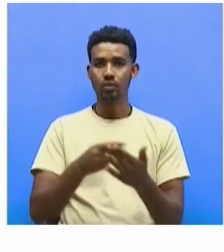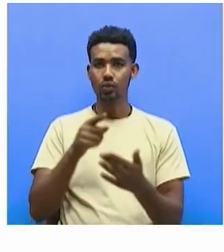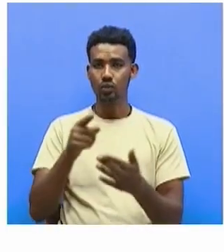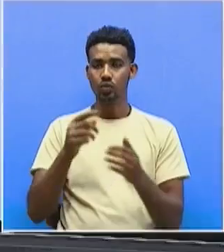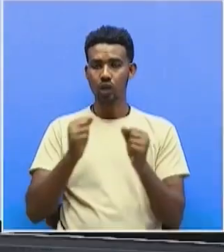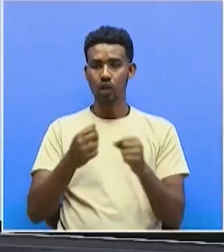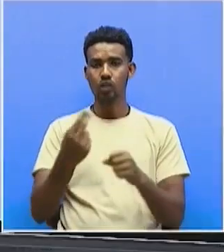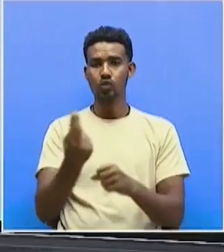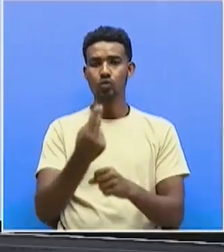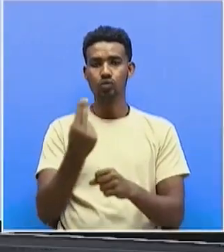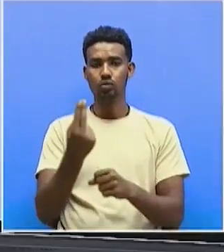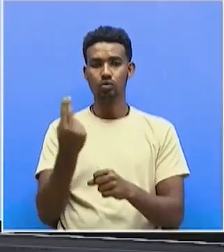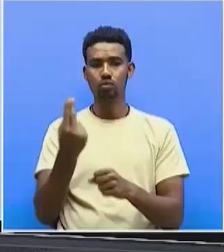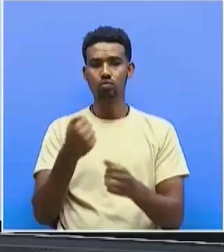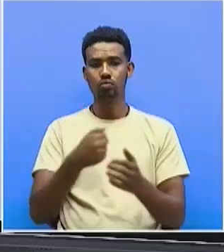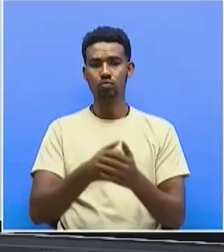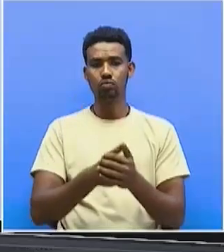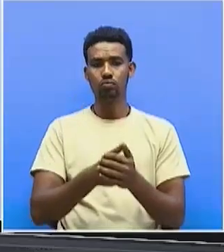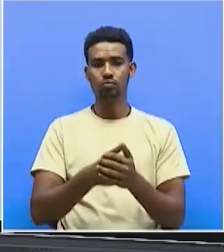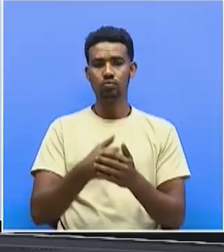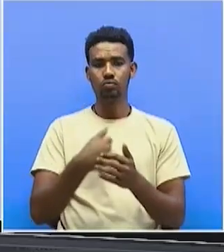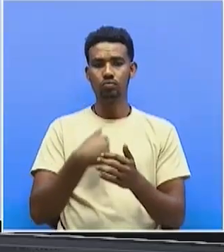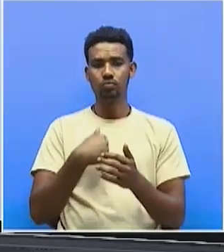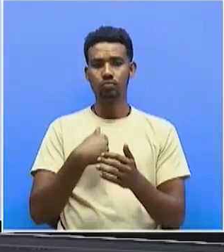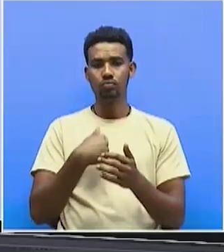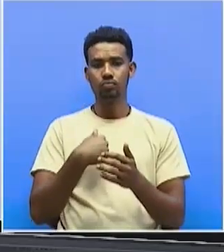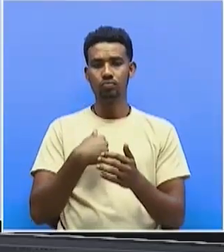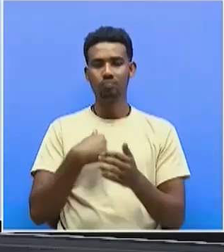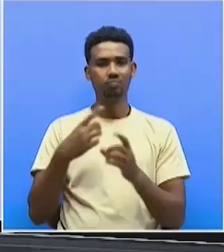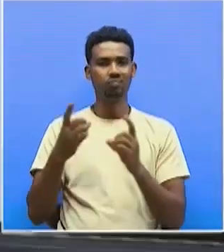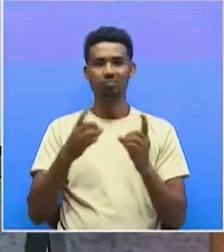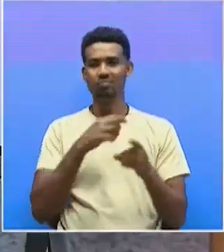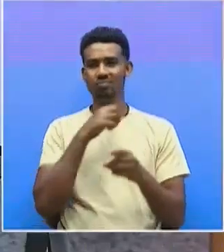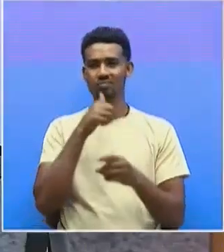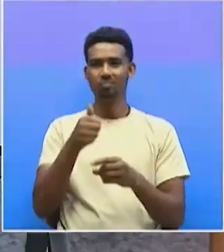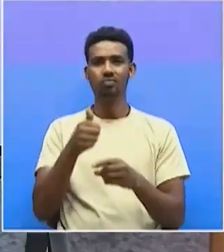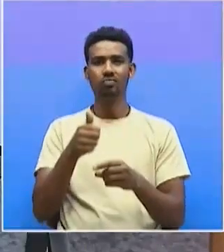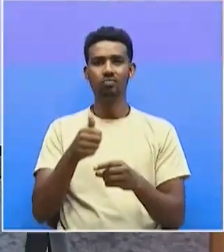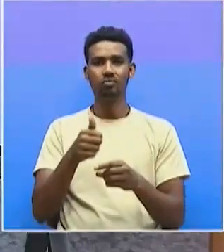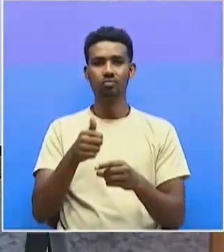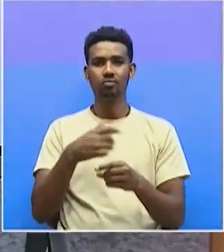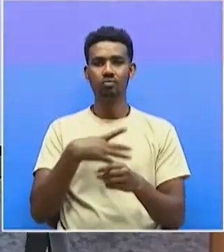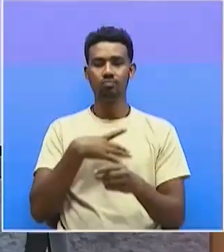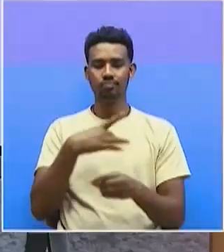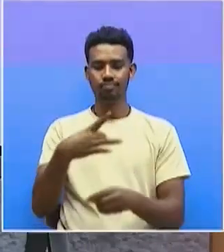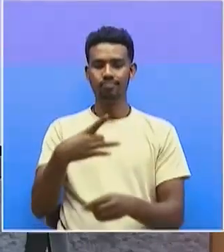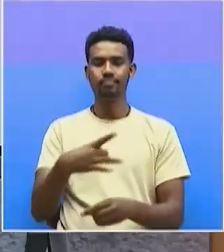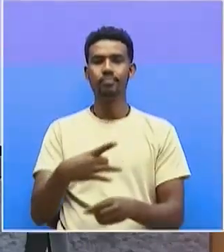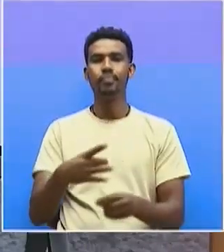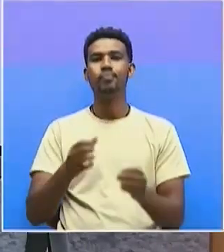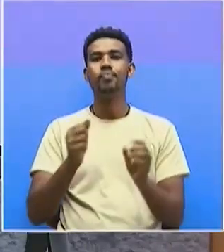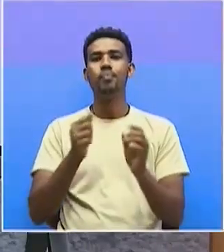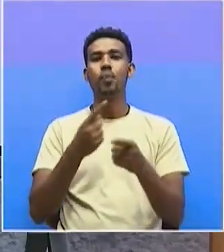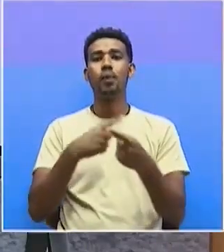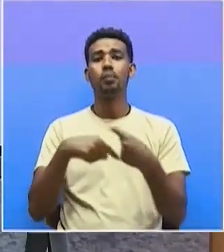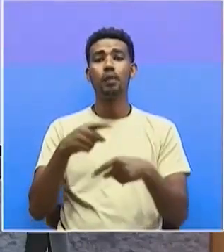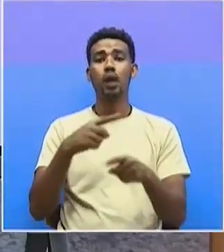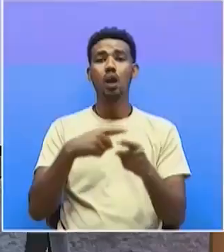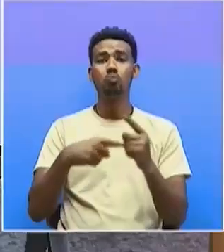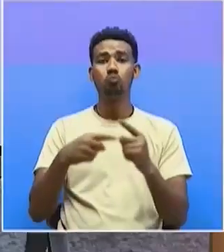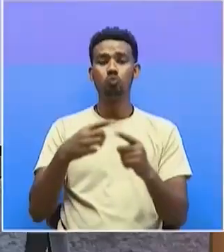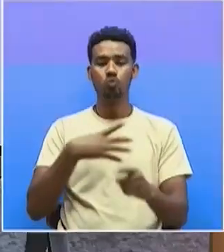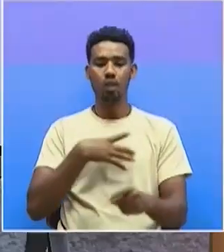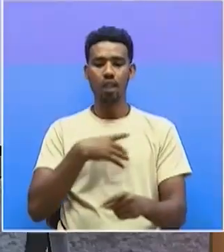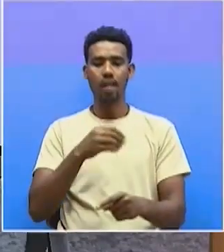even also, I dislike. And also, you are going to say, I dislike. When we come to like and dislike, you